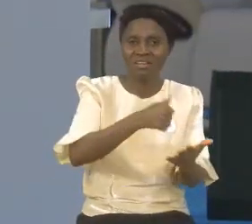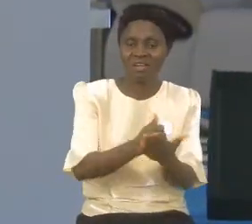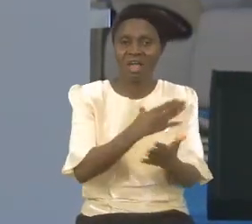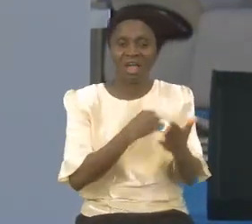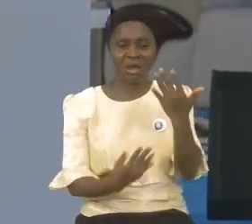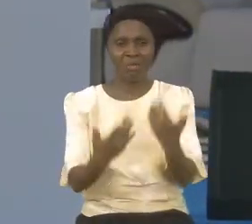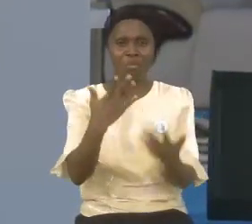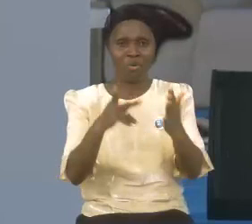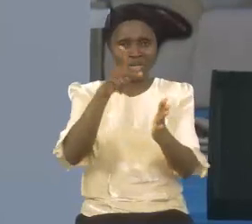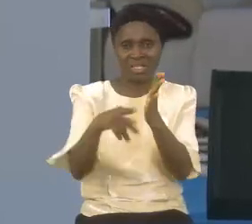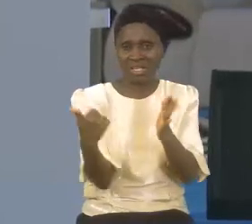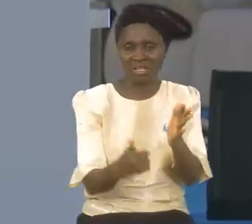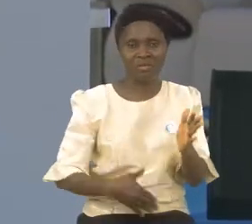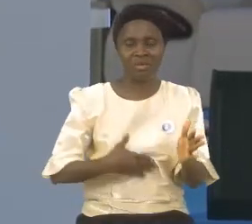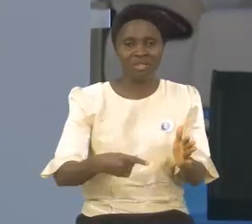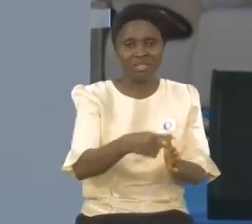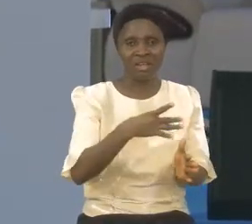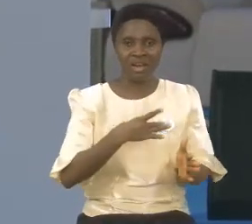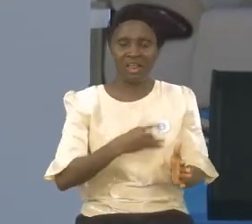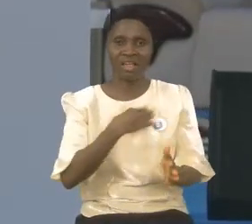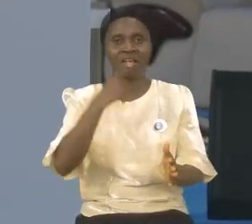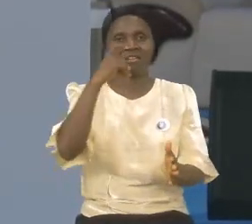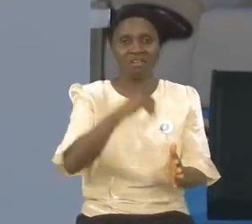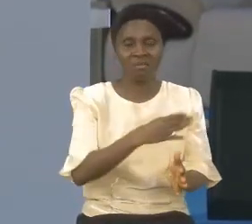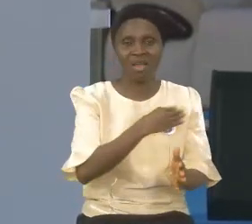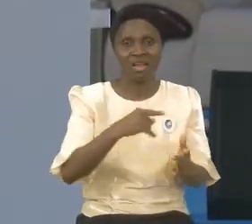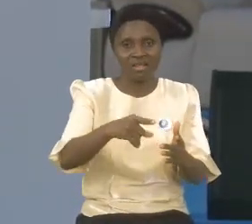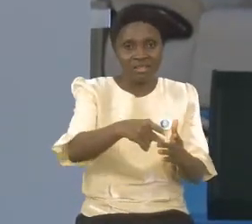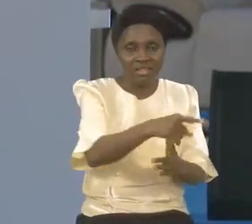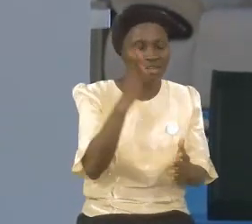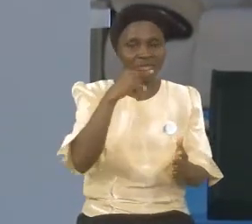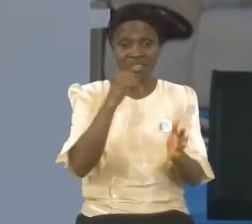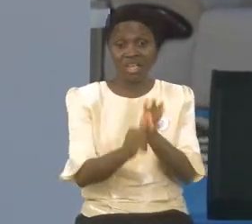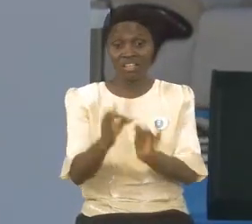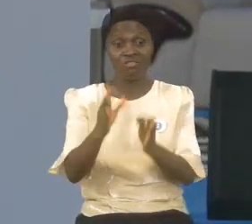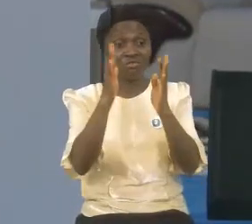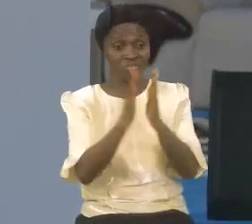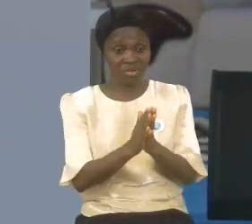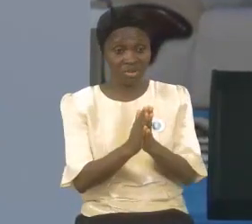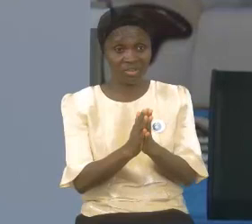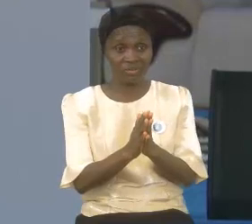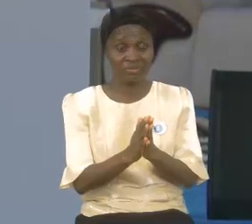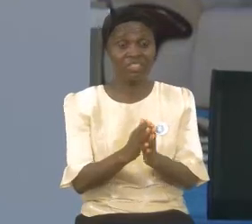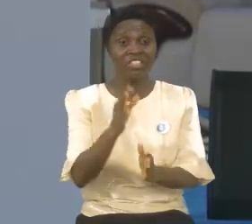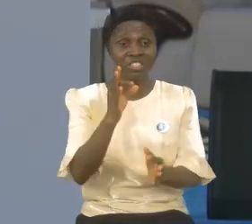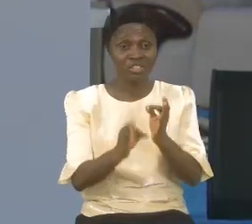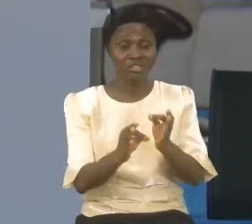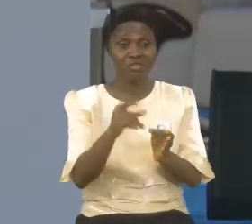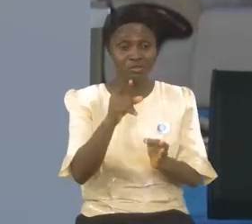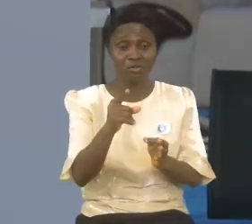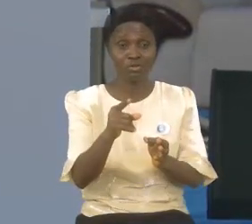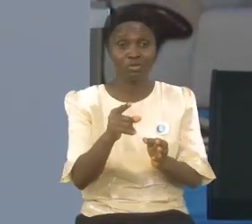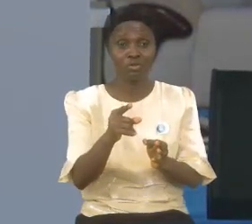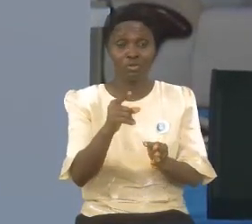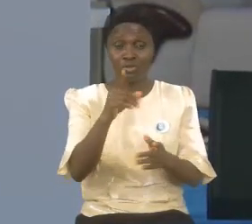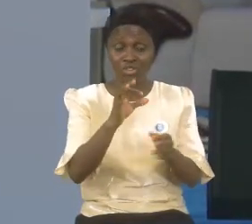and they can set a decree and they will say, if you pray, if you cannot read the Bible in the